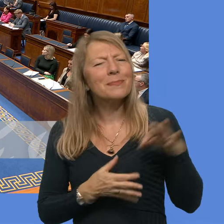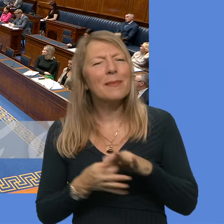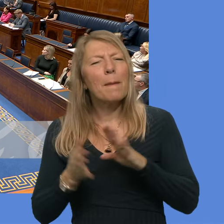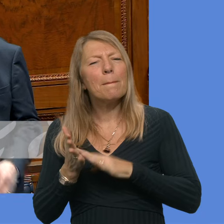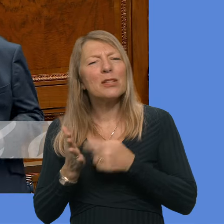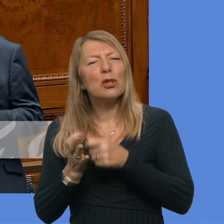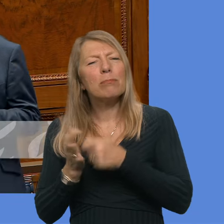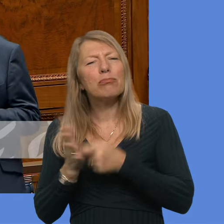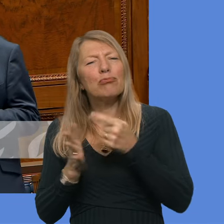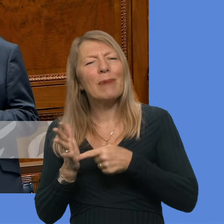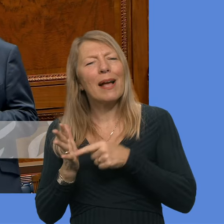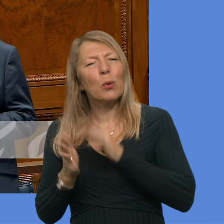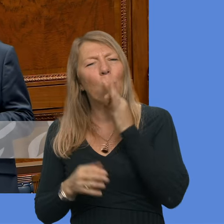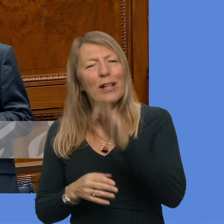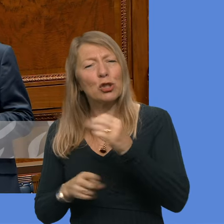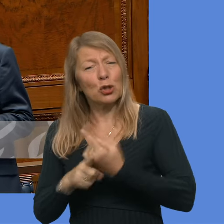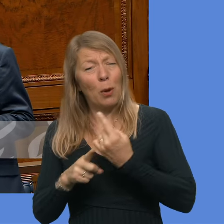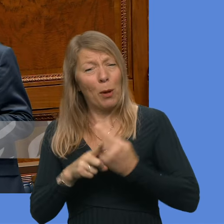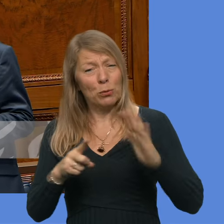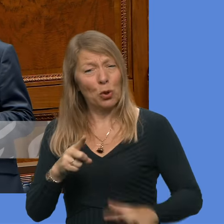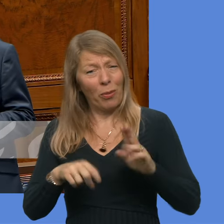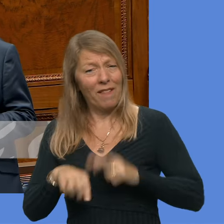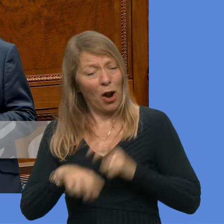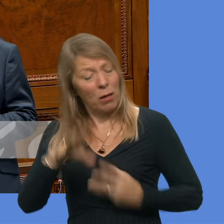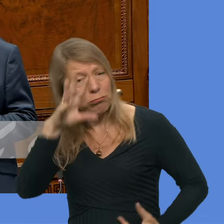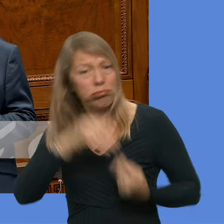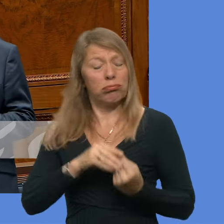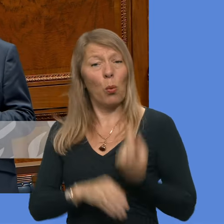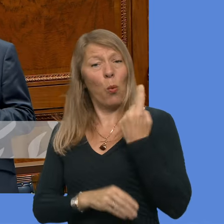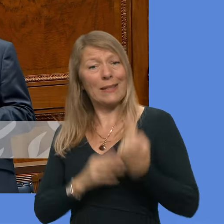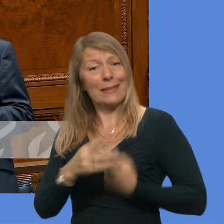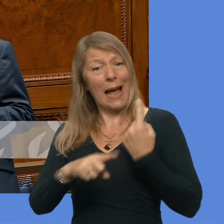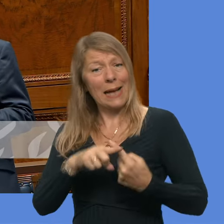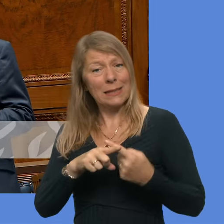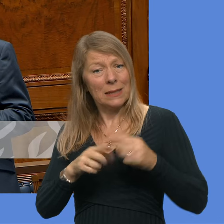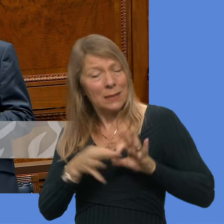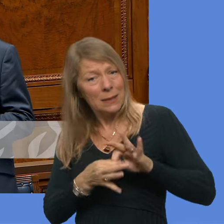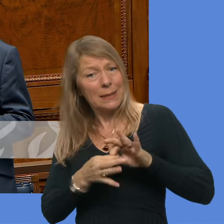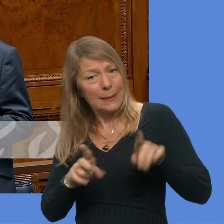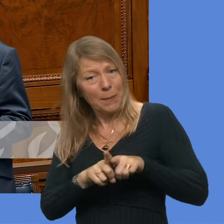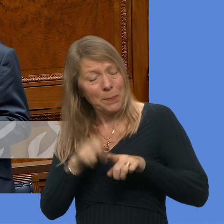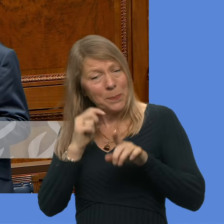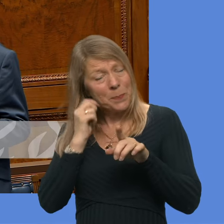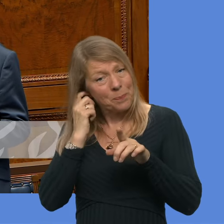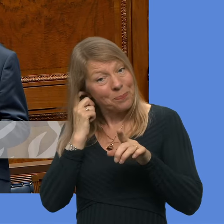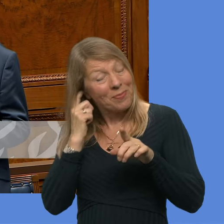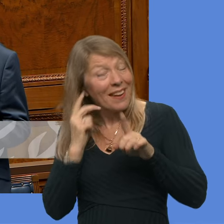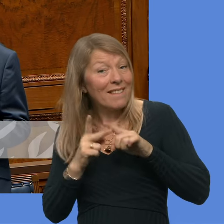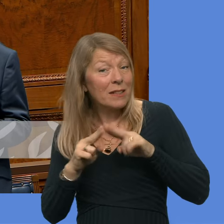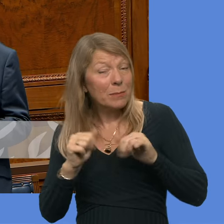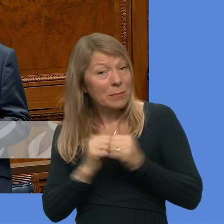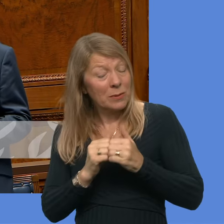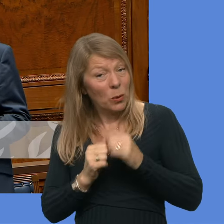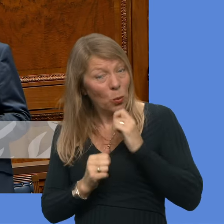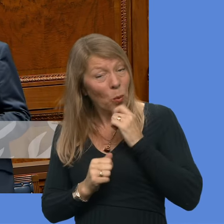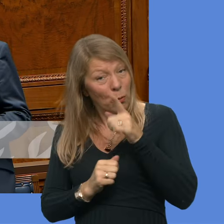with the Republic of Ireland, if the circumstances were correct, would you actually support a lower corporation tax for Northern Ireland than ROI that